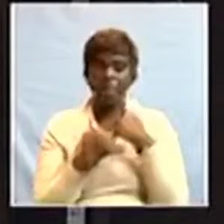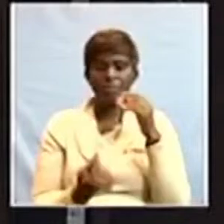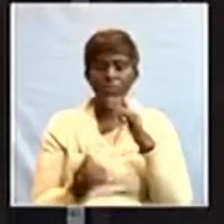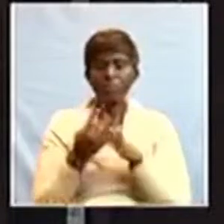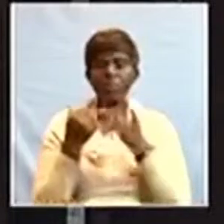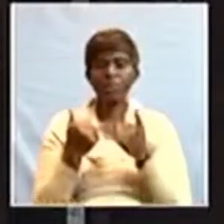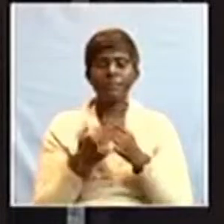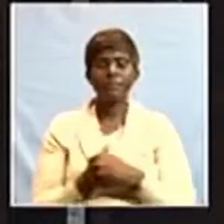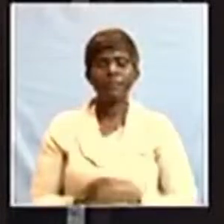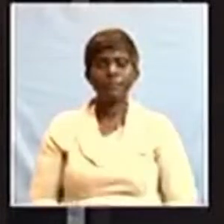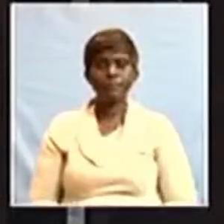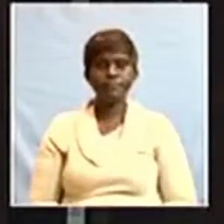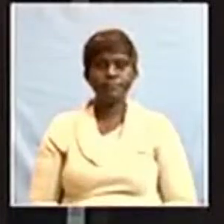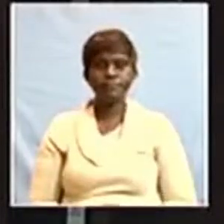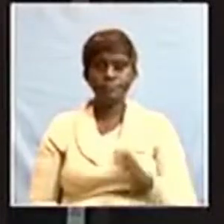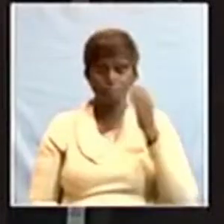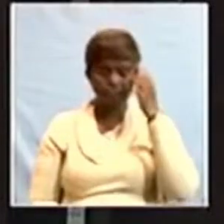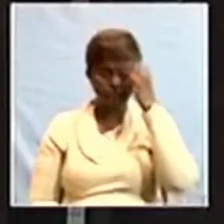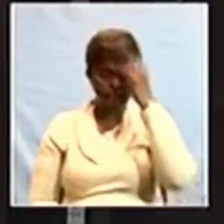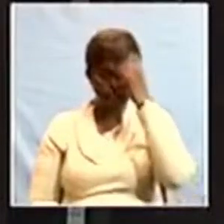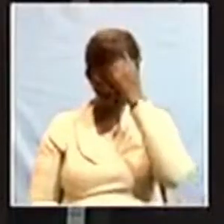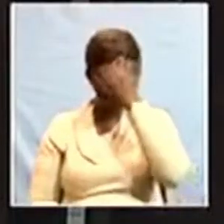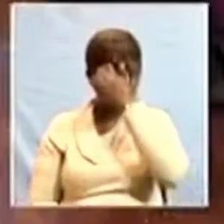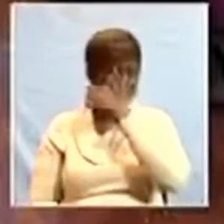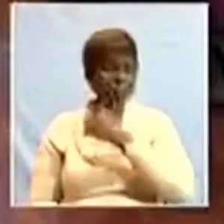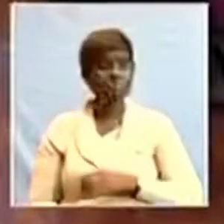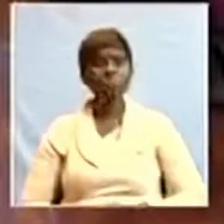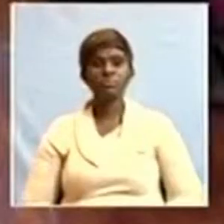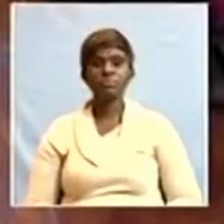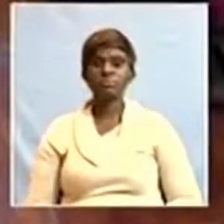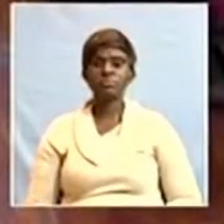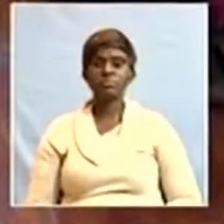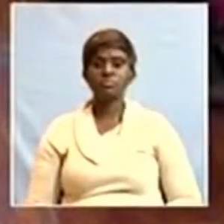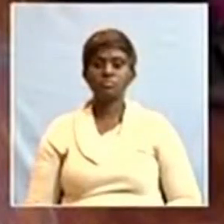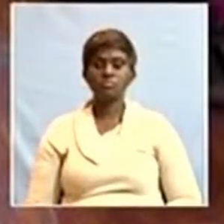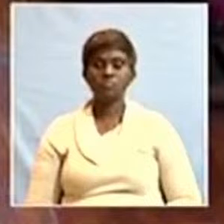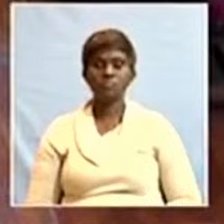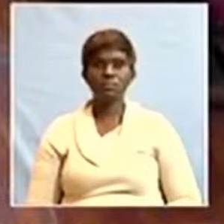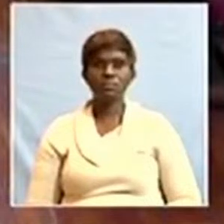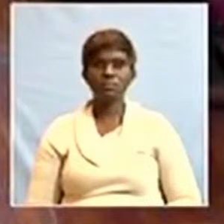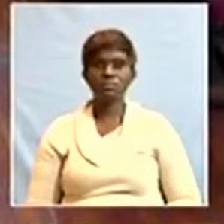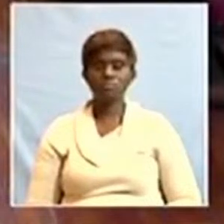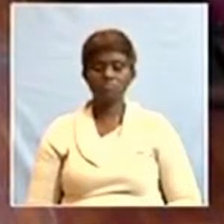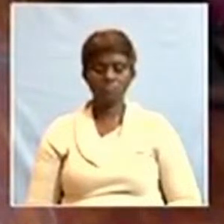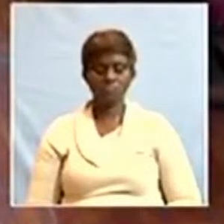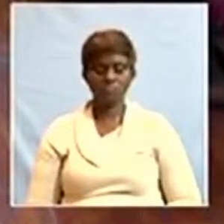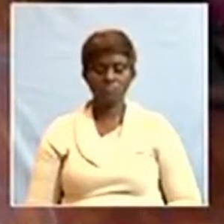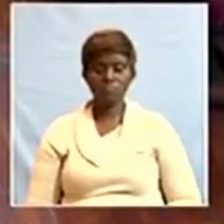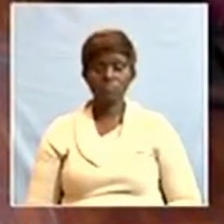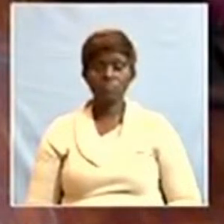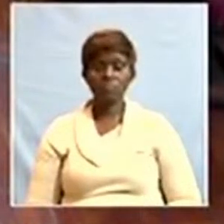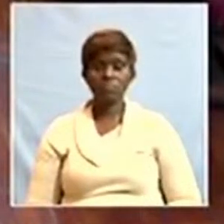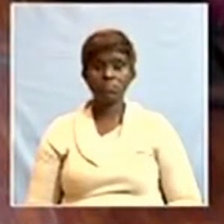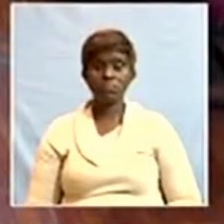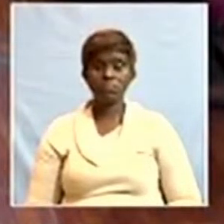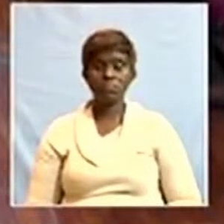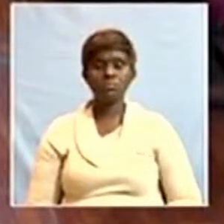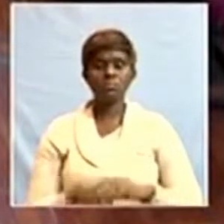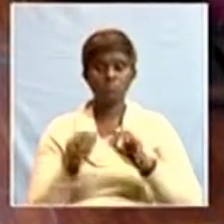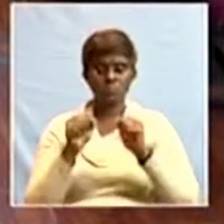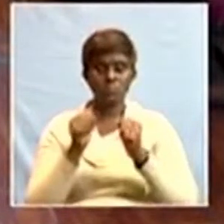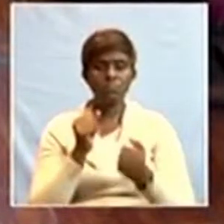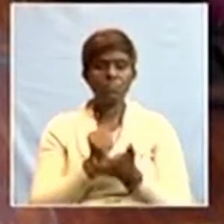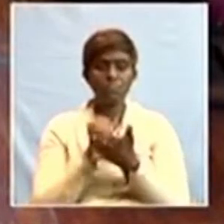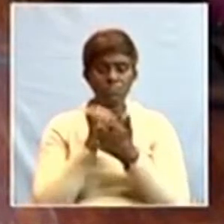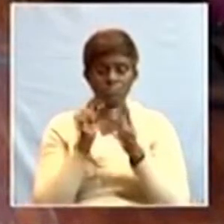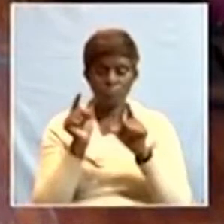now, long after the audit had finished? I've seen a hand from internal auditor, so internal auditor can help. However, I will not